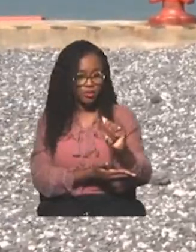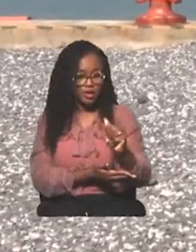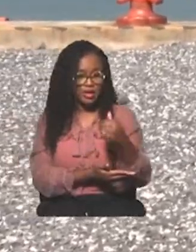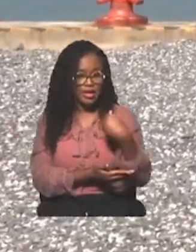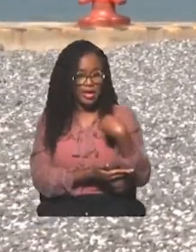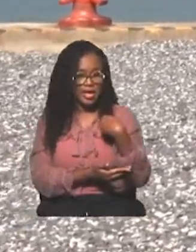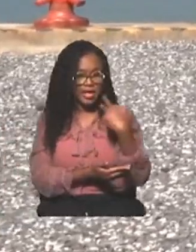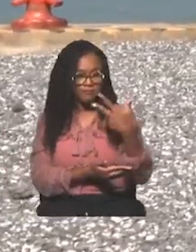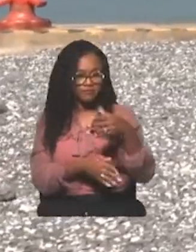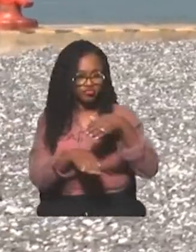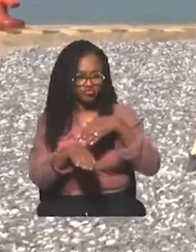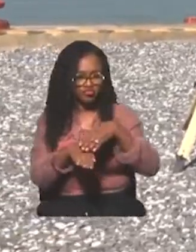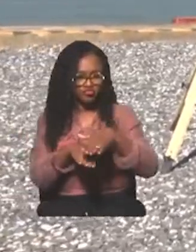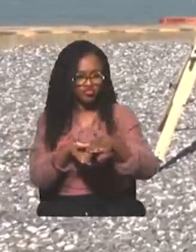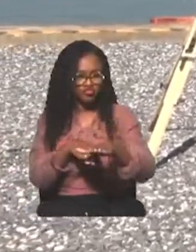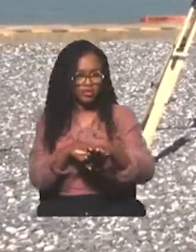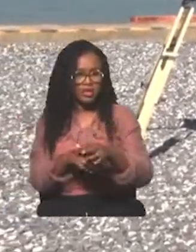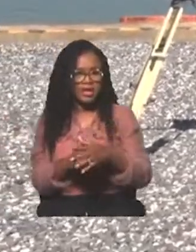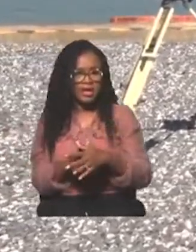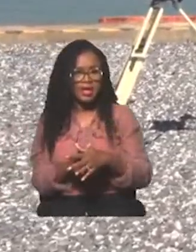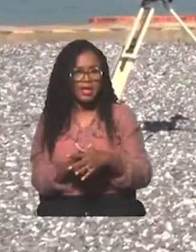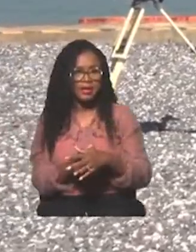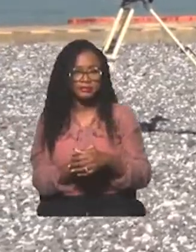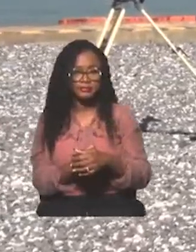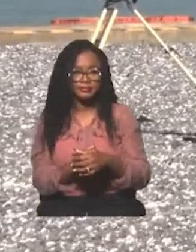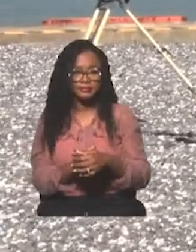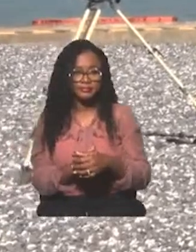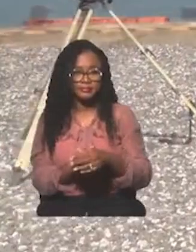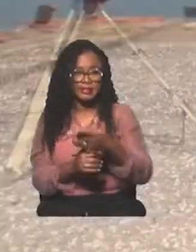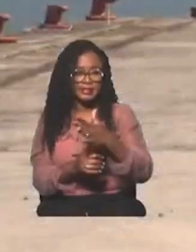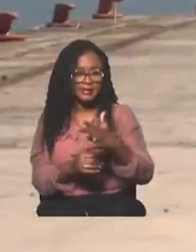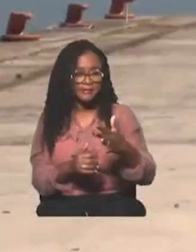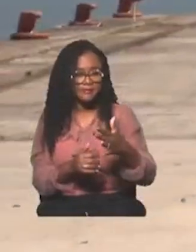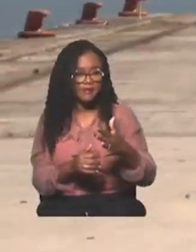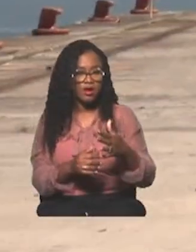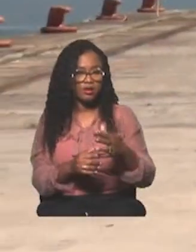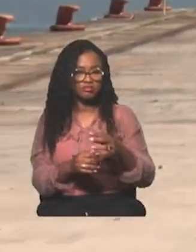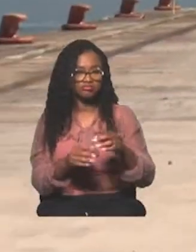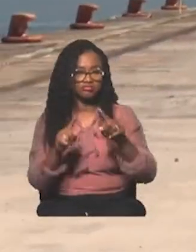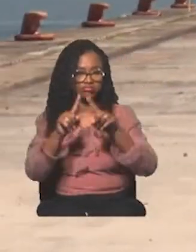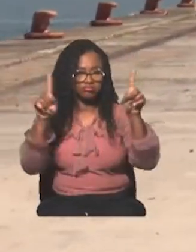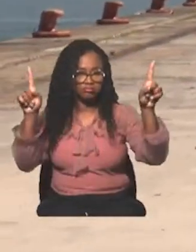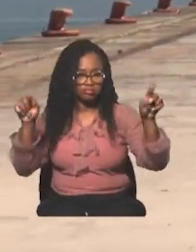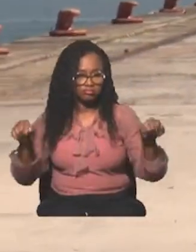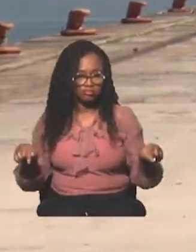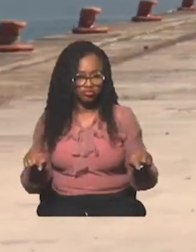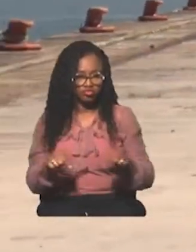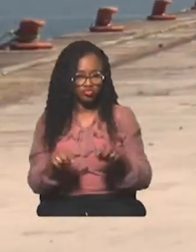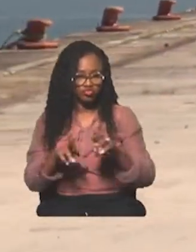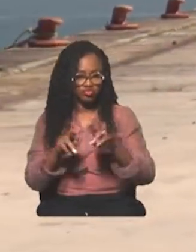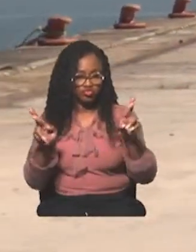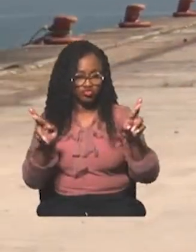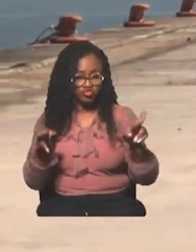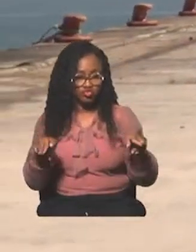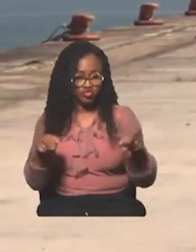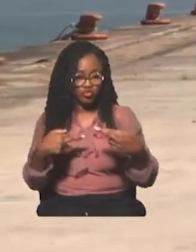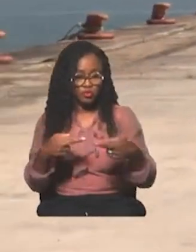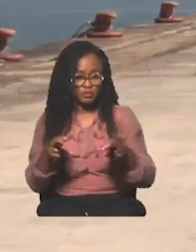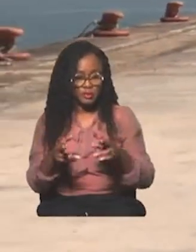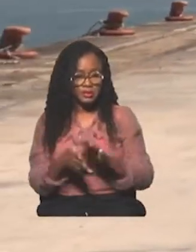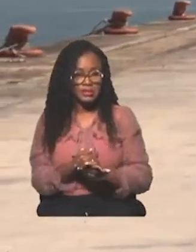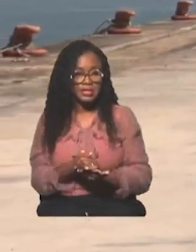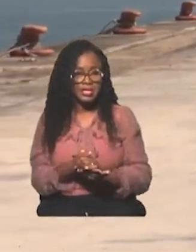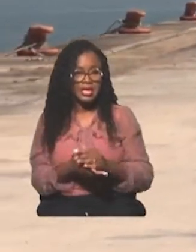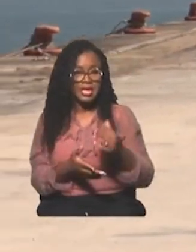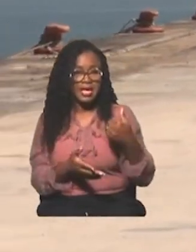3 berths, a 500-meter turning basin, several warehouses and a laydown area. Notably, berth 2